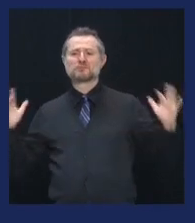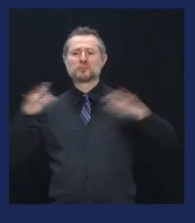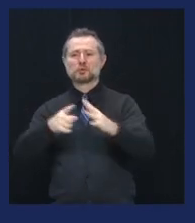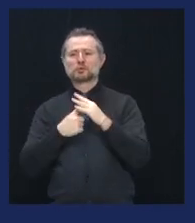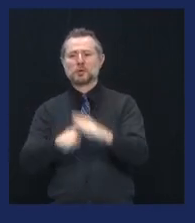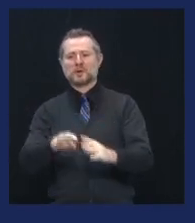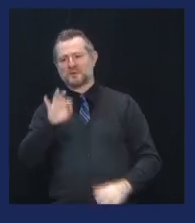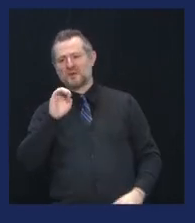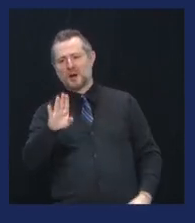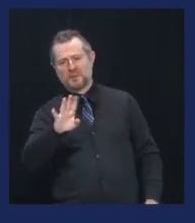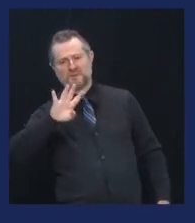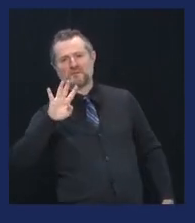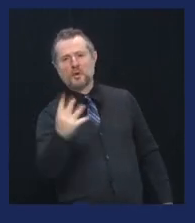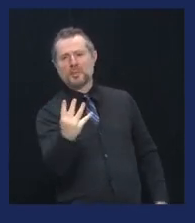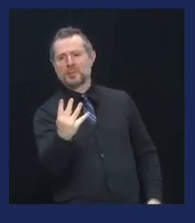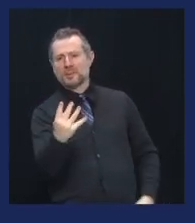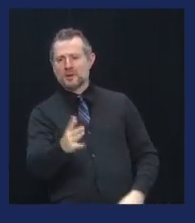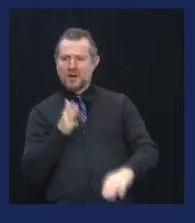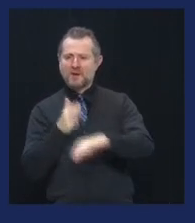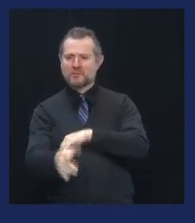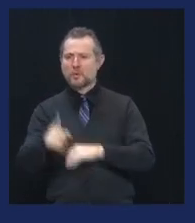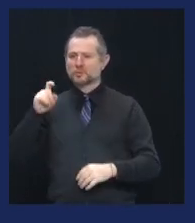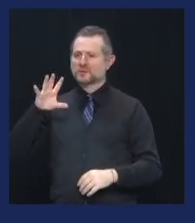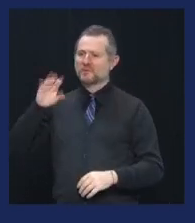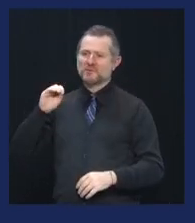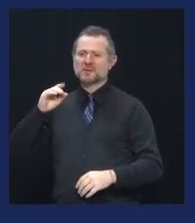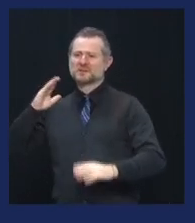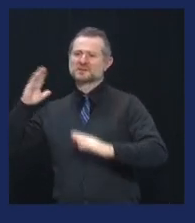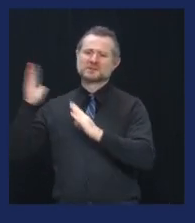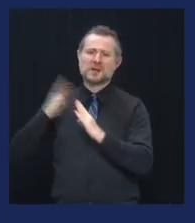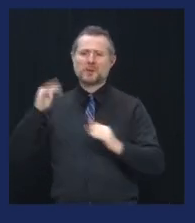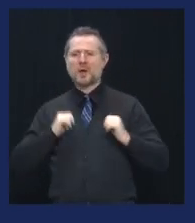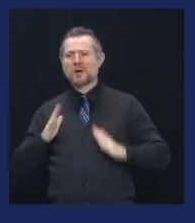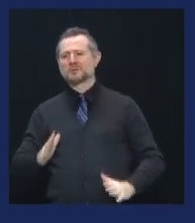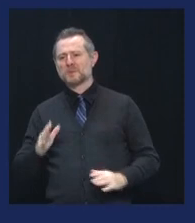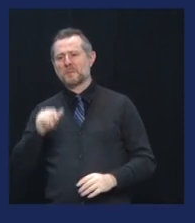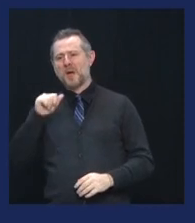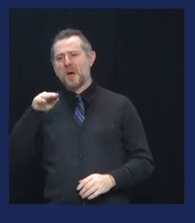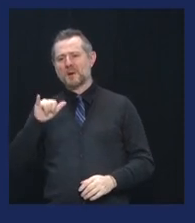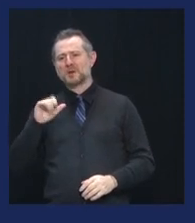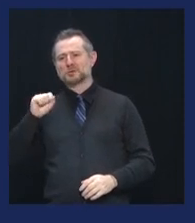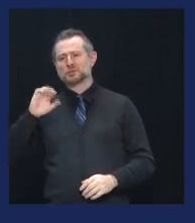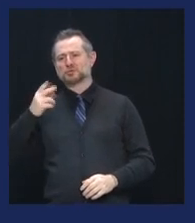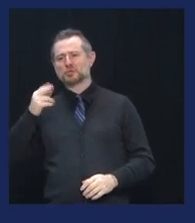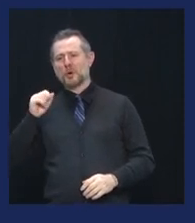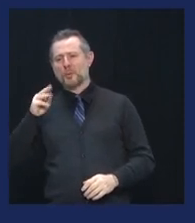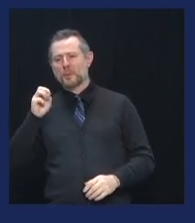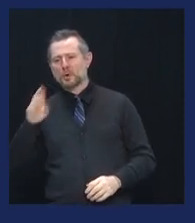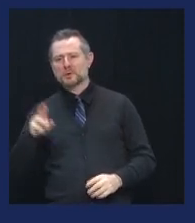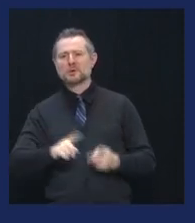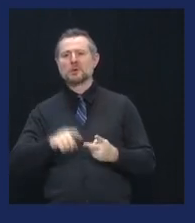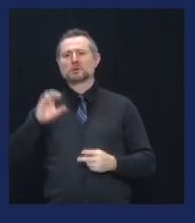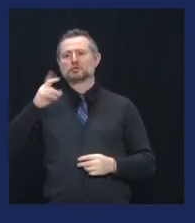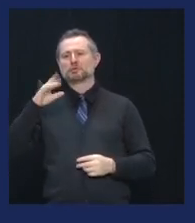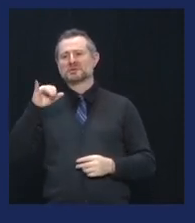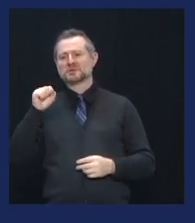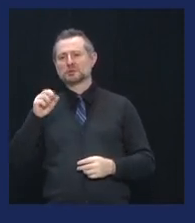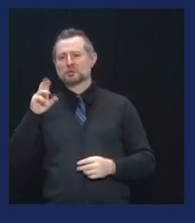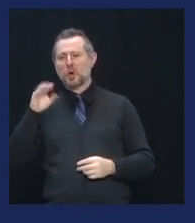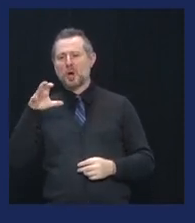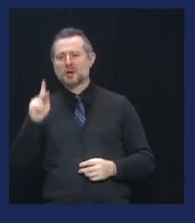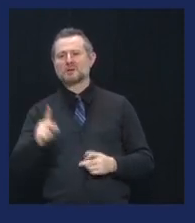150 world-class artists, including Amy Schumer, Chris Rock, Renee Fleming,